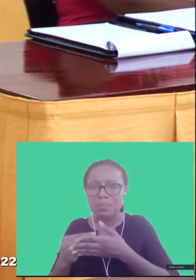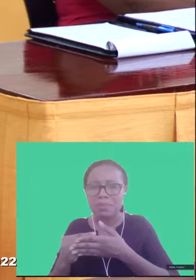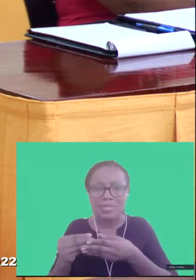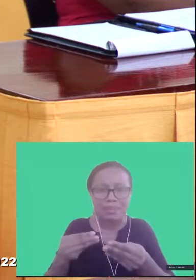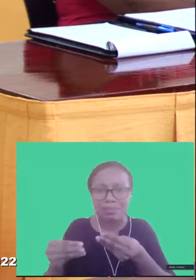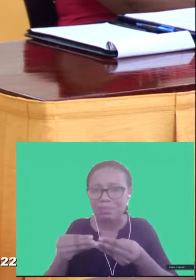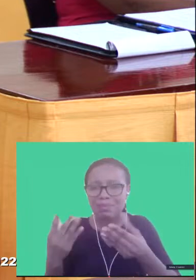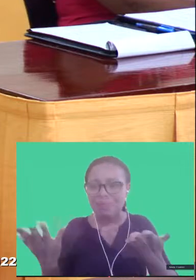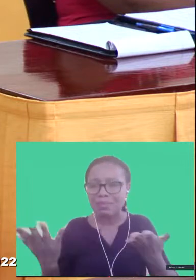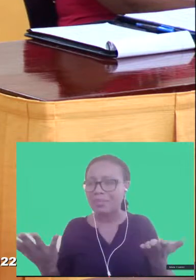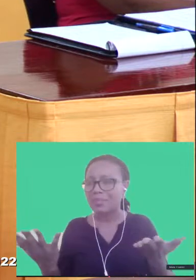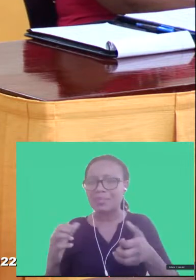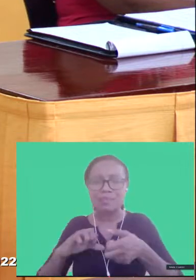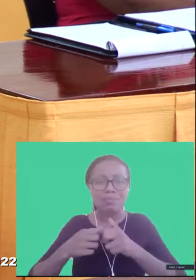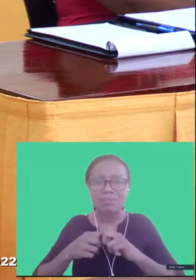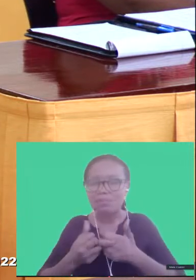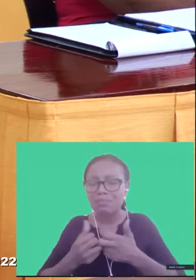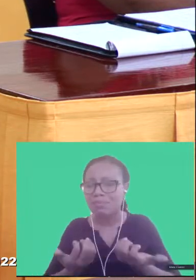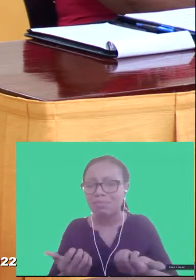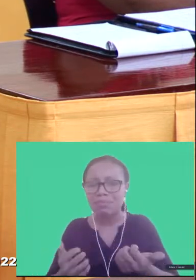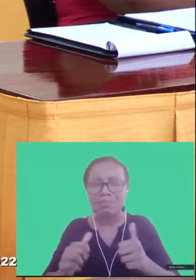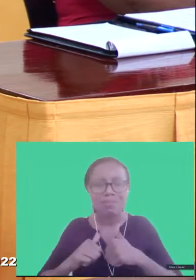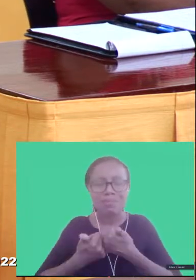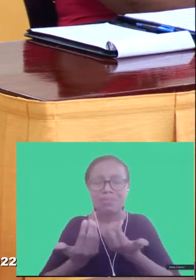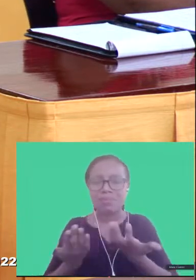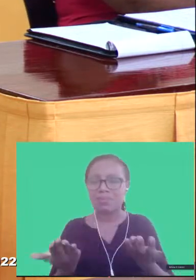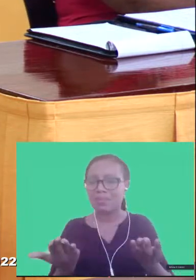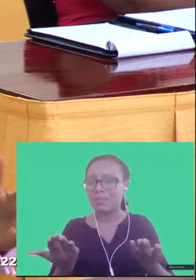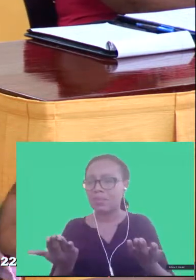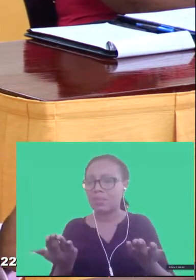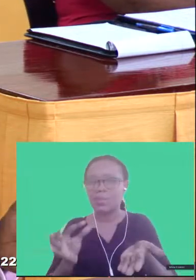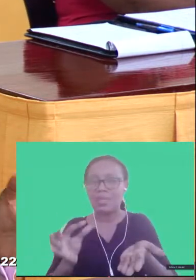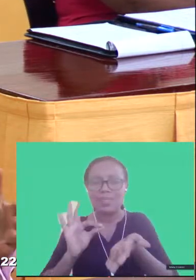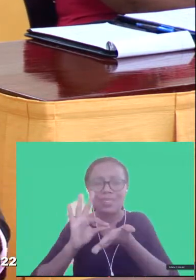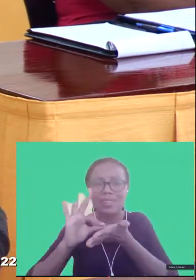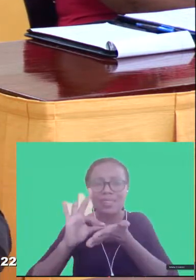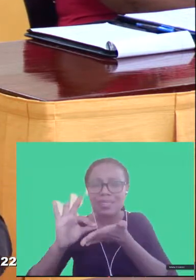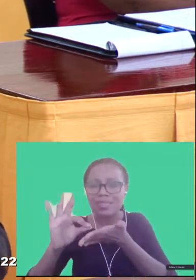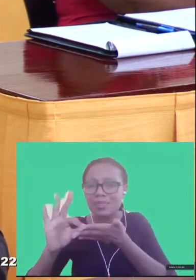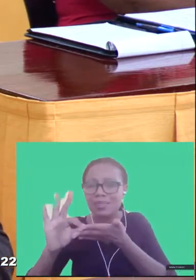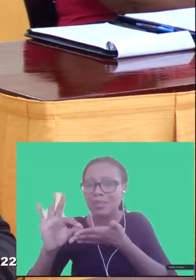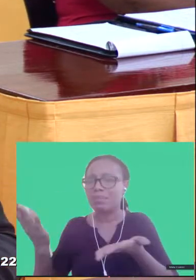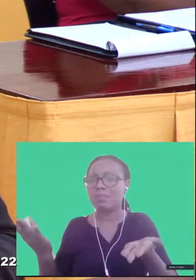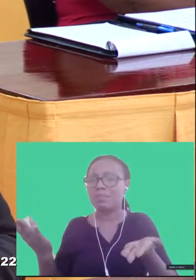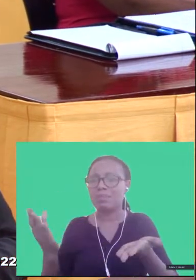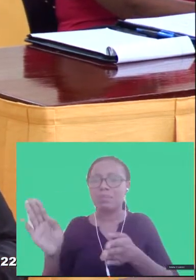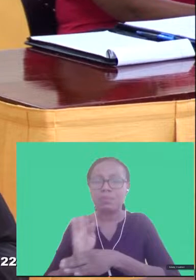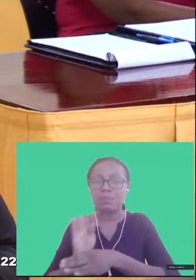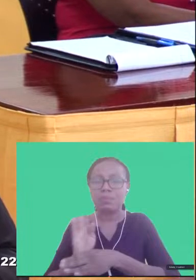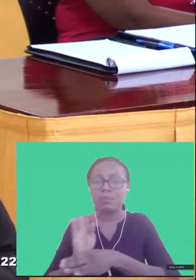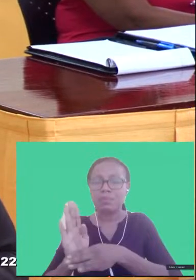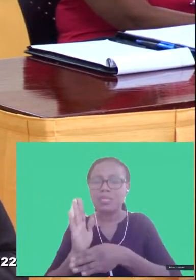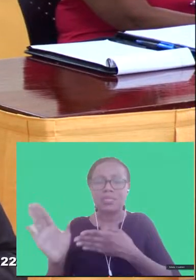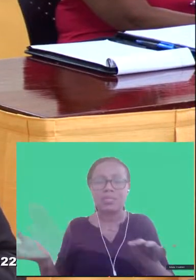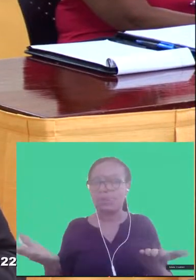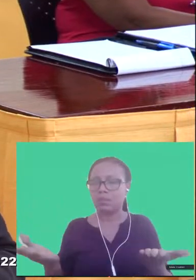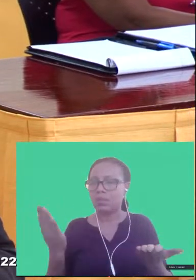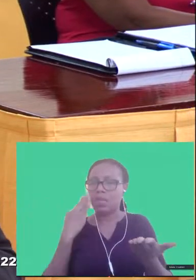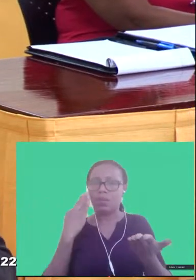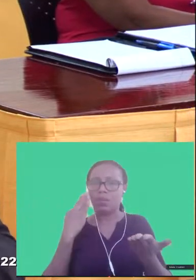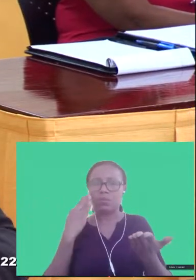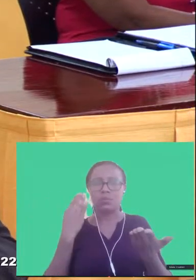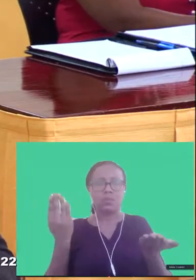cannot happen across the board in Barbados? And so therefore, what I think has to be done is for this country to come face to